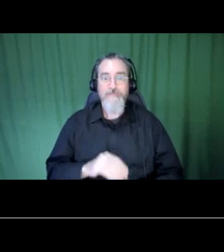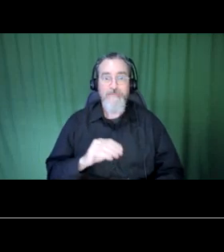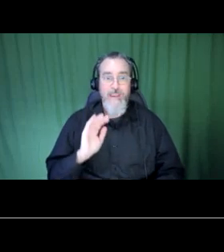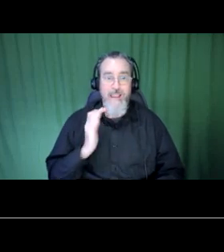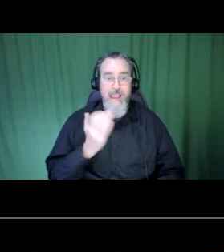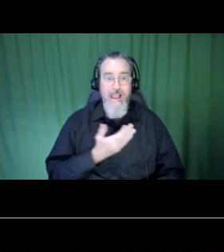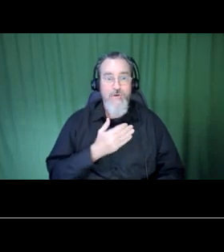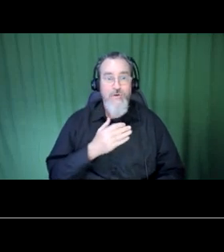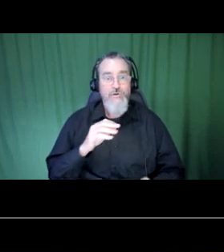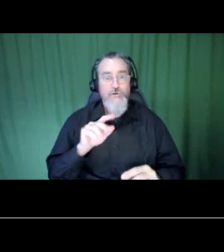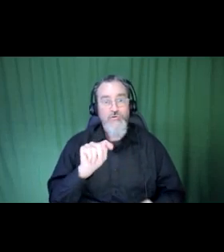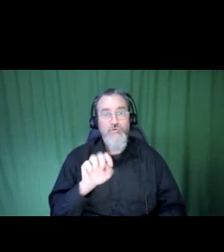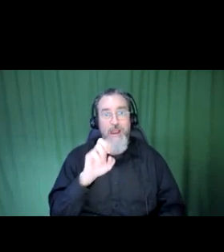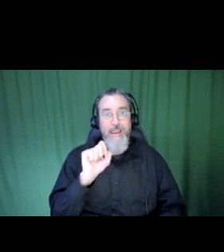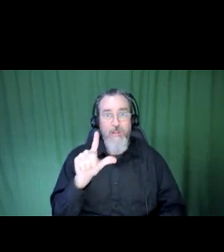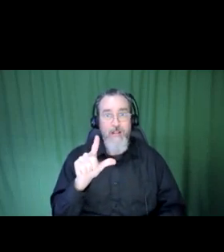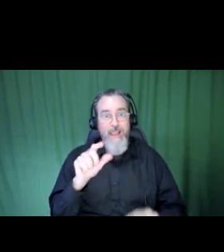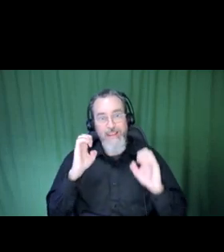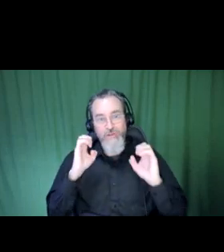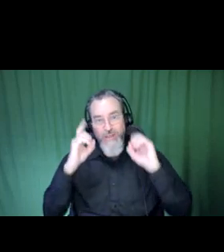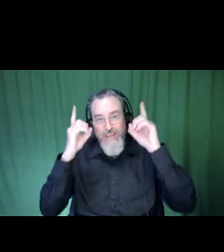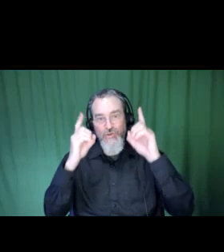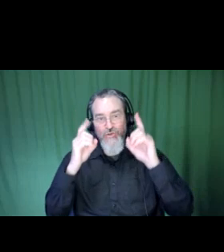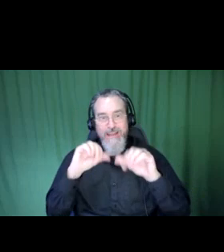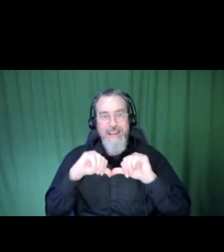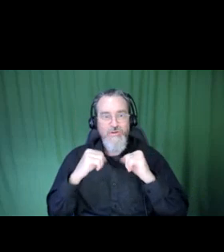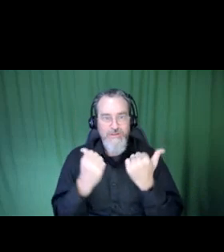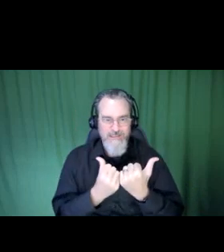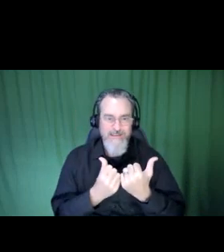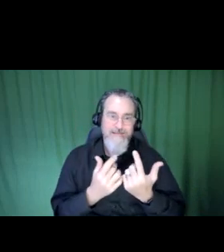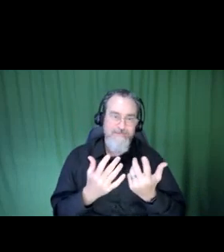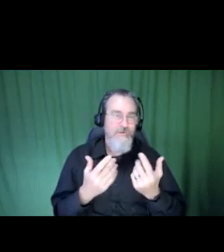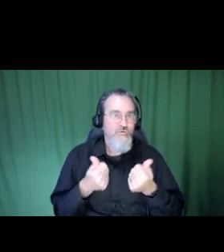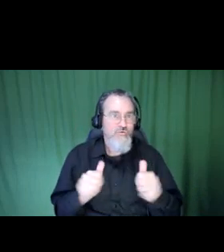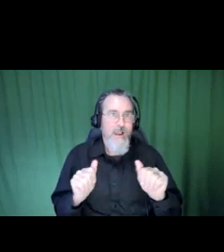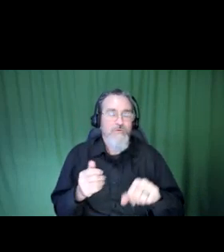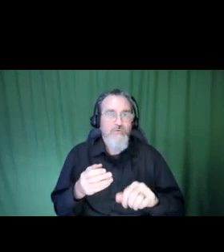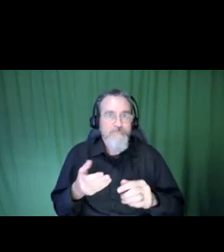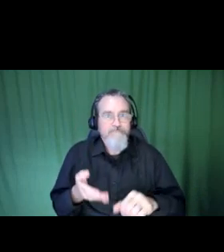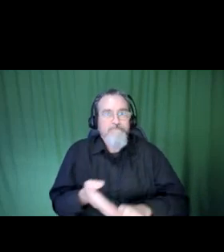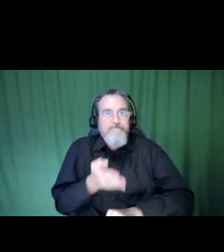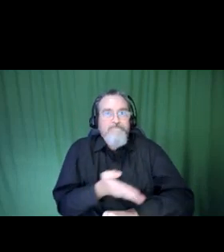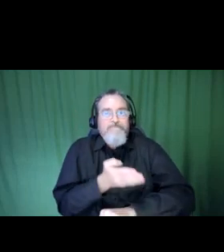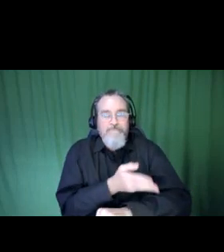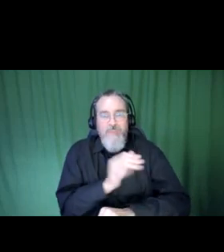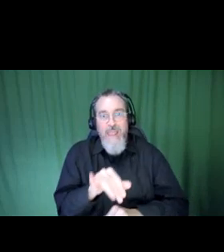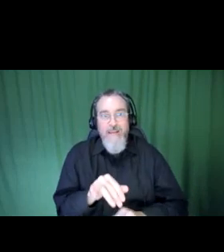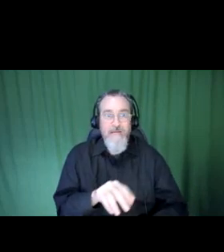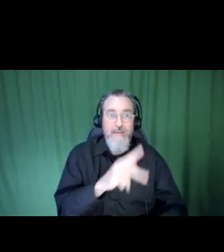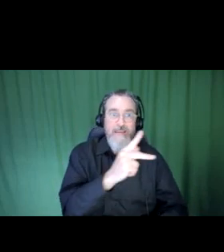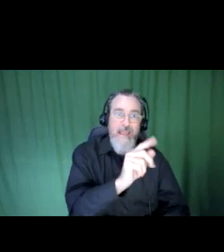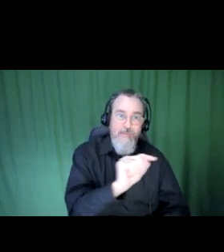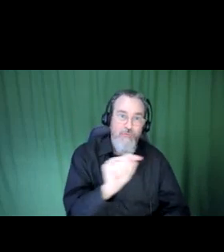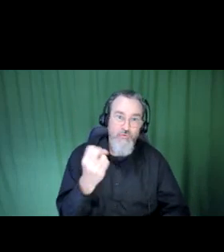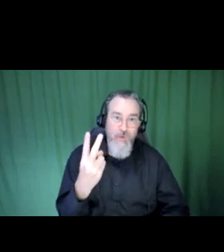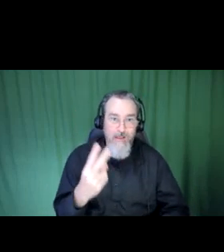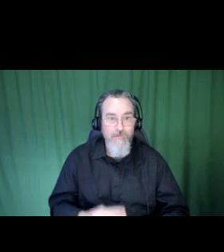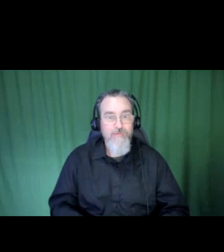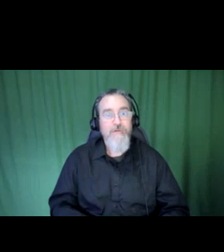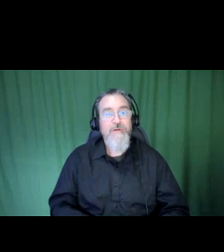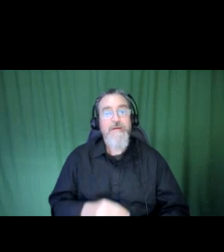agency that looks to enhance that wherever possible. So K through 12, after school and summer programming, post-secondary education, and workforce